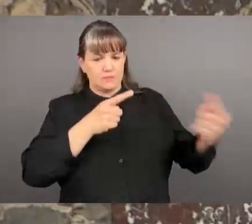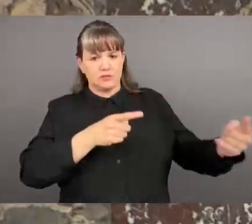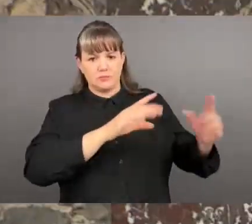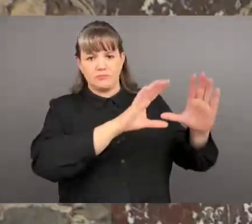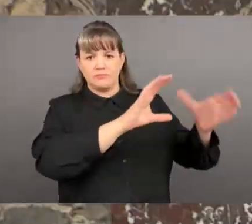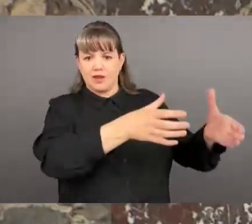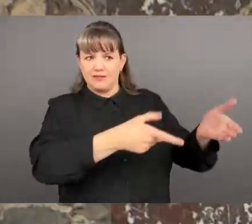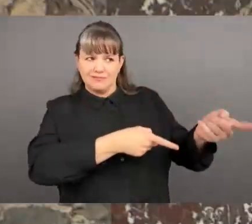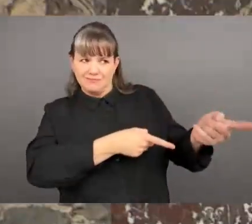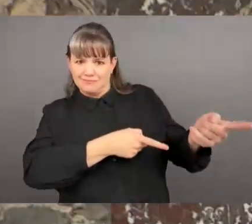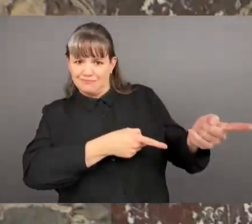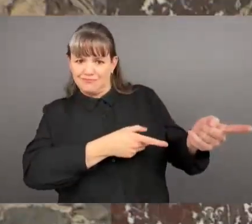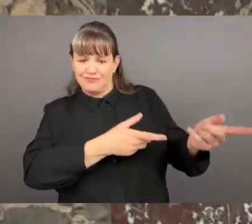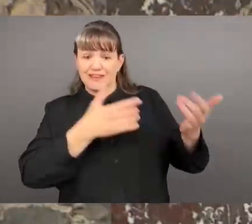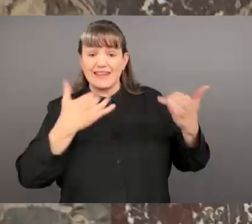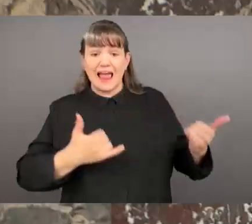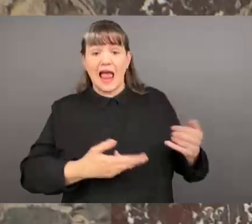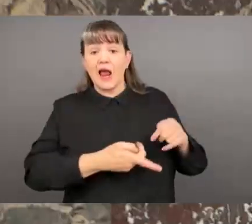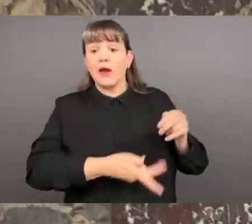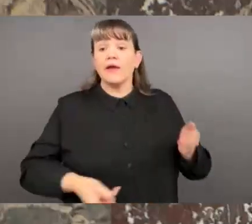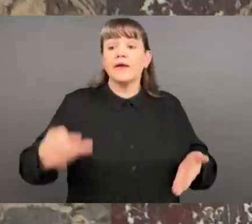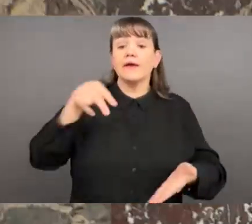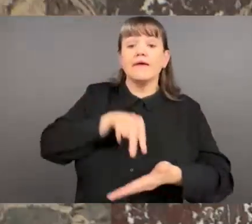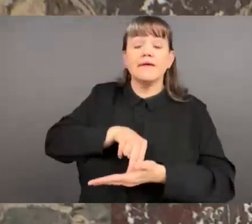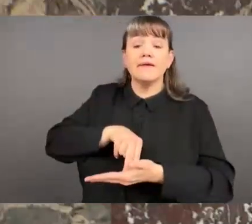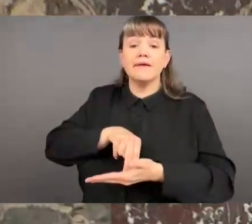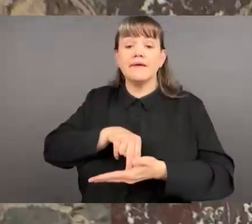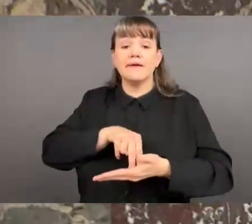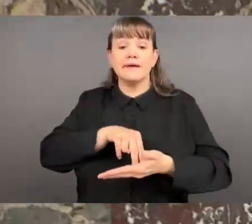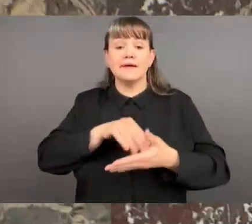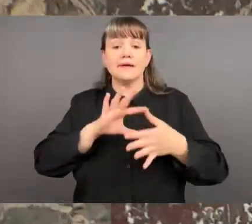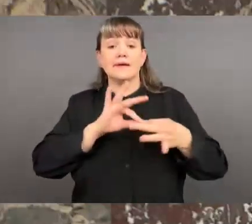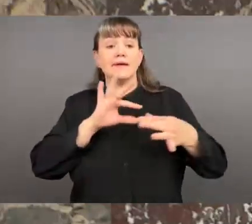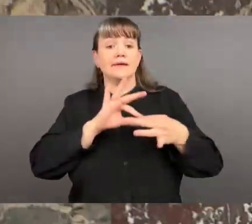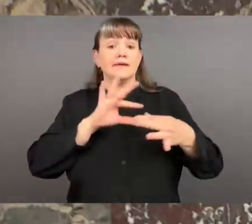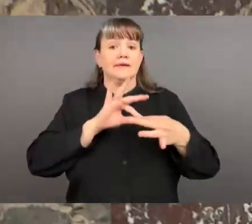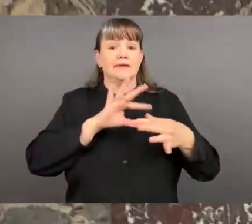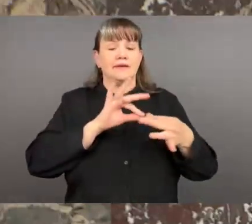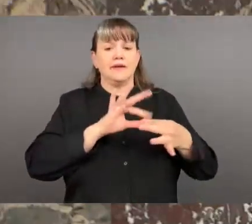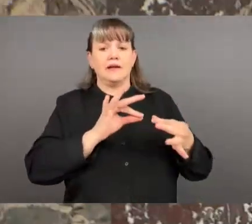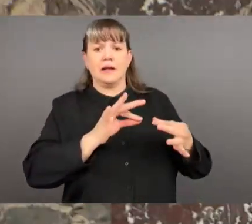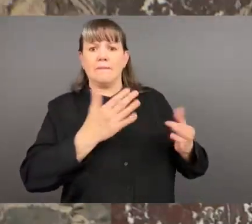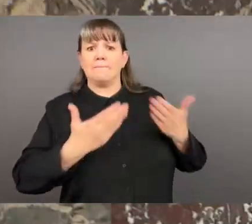things, which explicitly we are not doing. And yet,